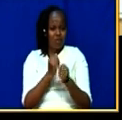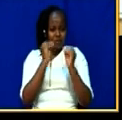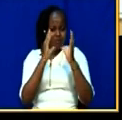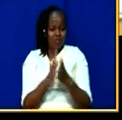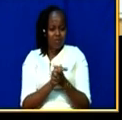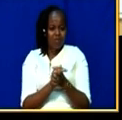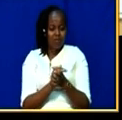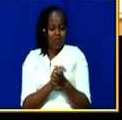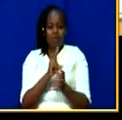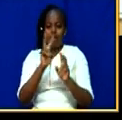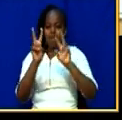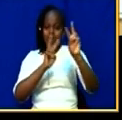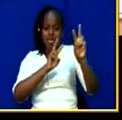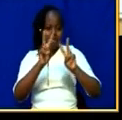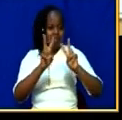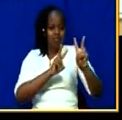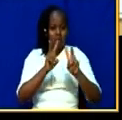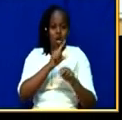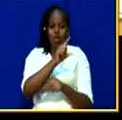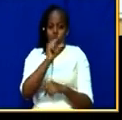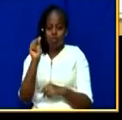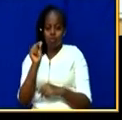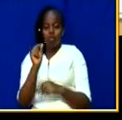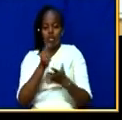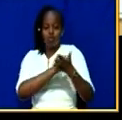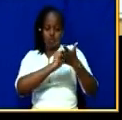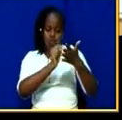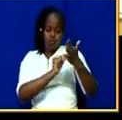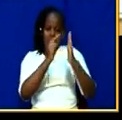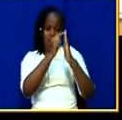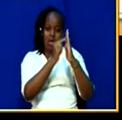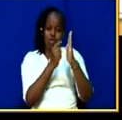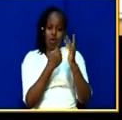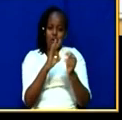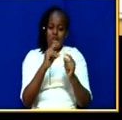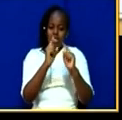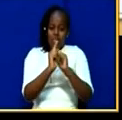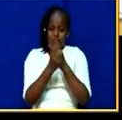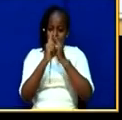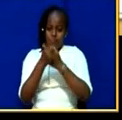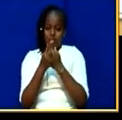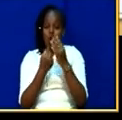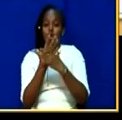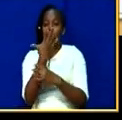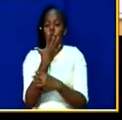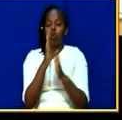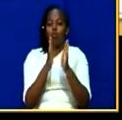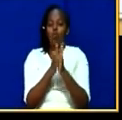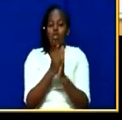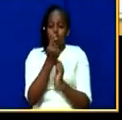a visit, they go and write down and come up with a good list of different crops